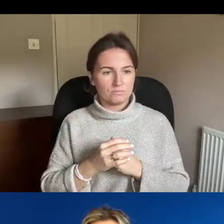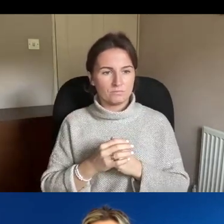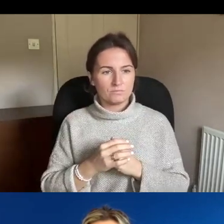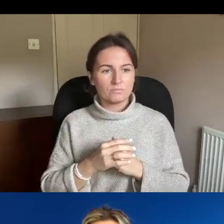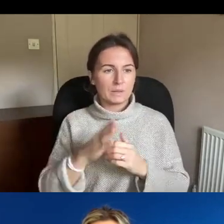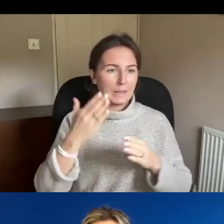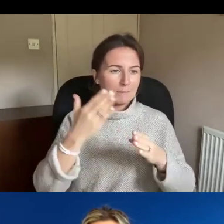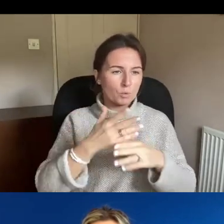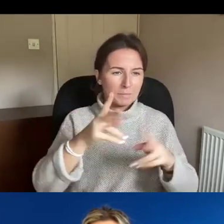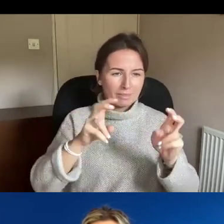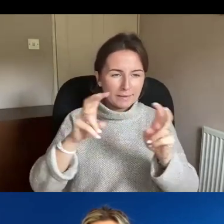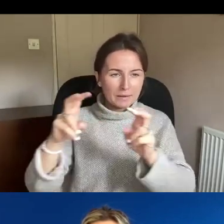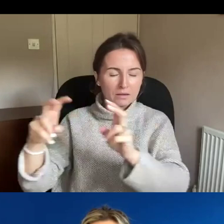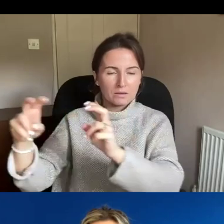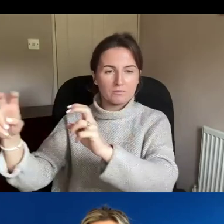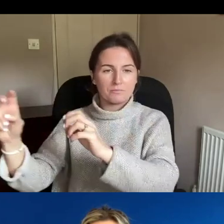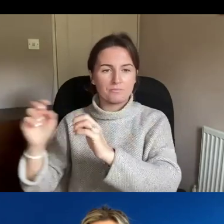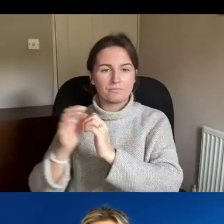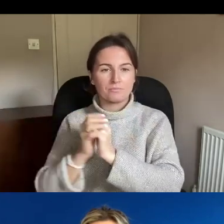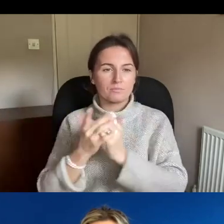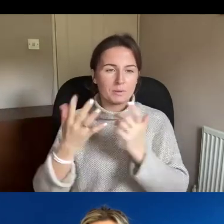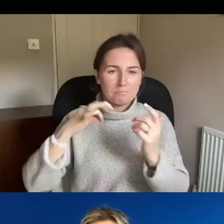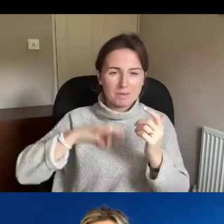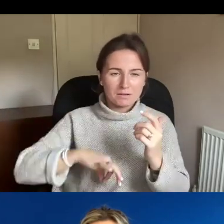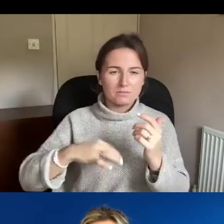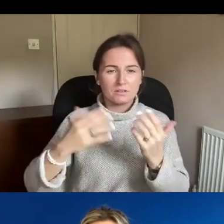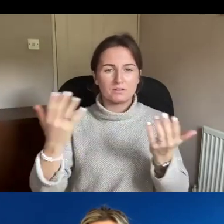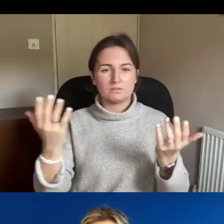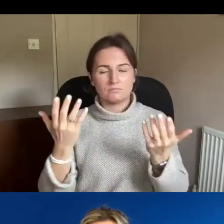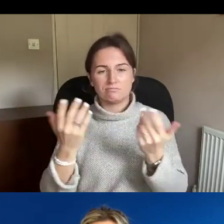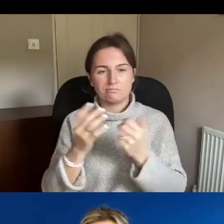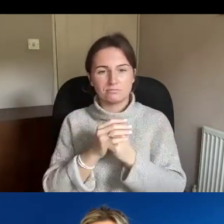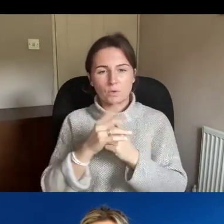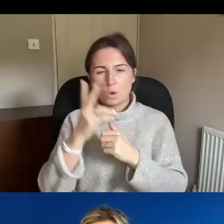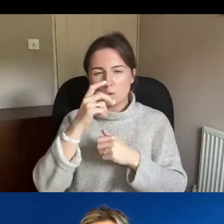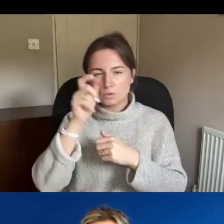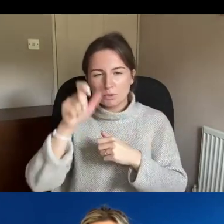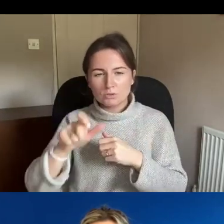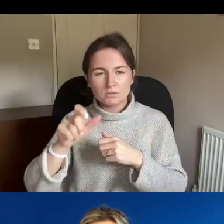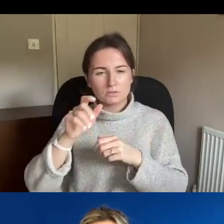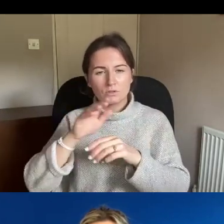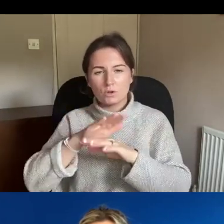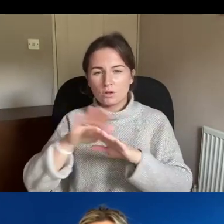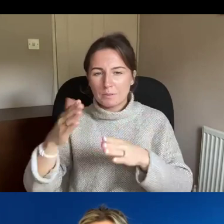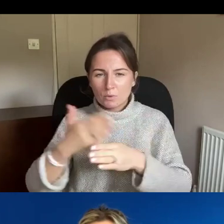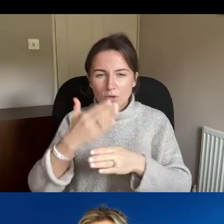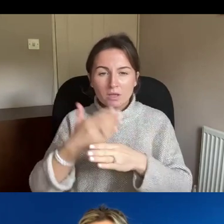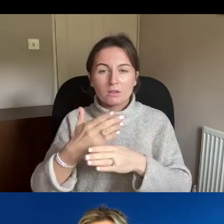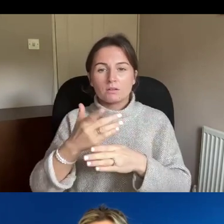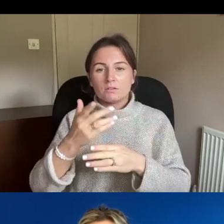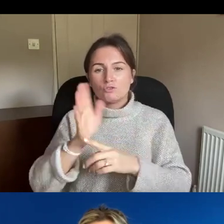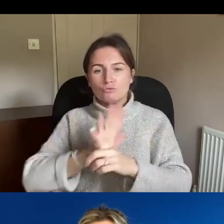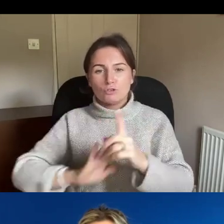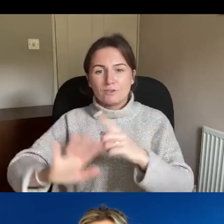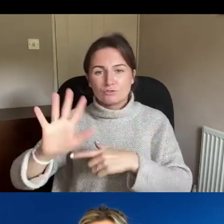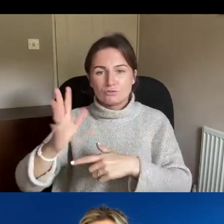employment themes, for example. So benefits, older person in employment, universal credit, and you can start